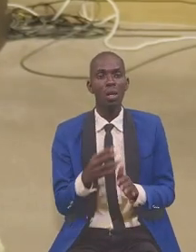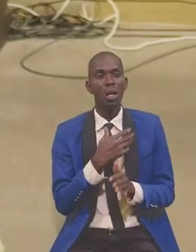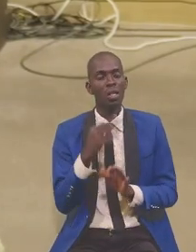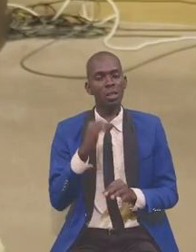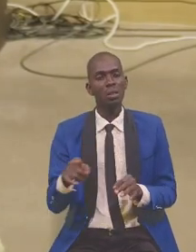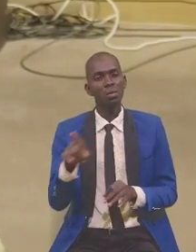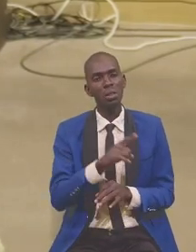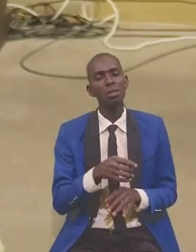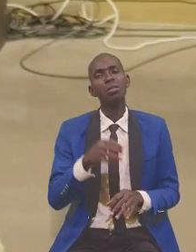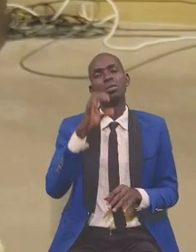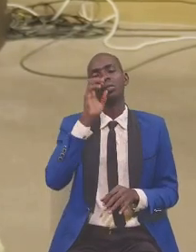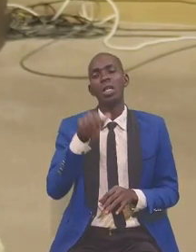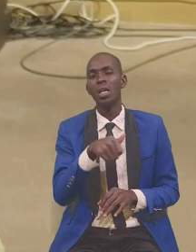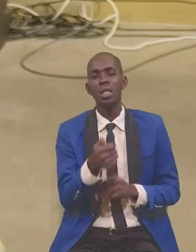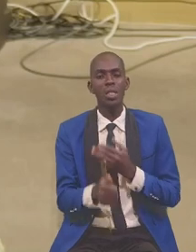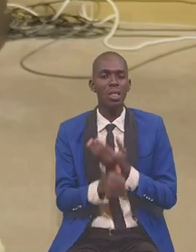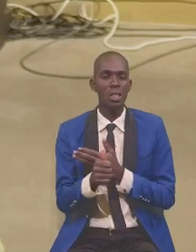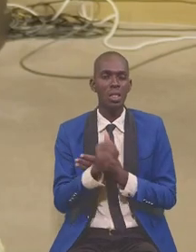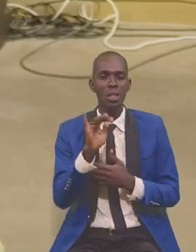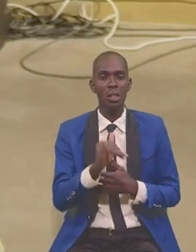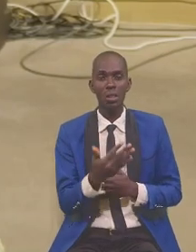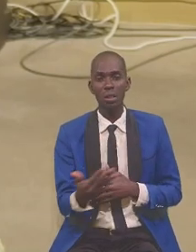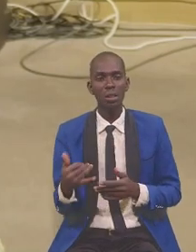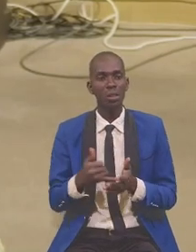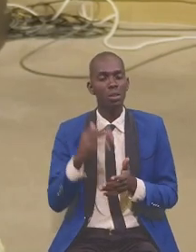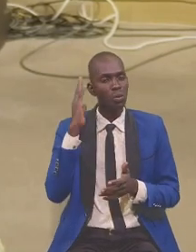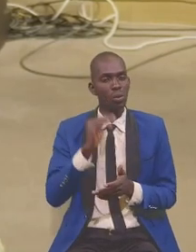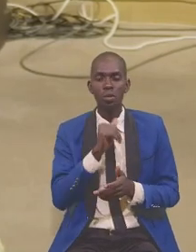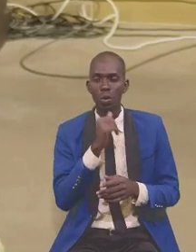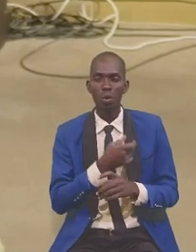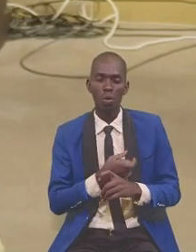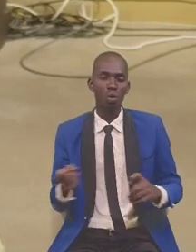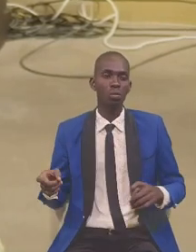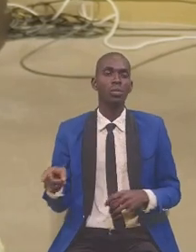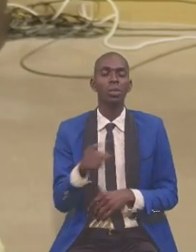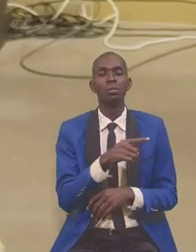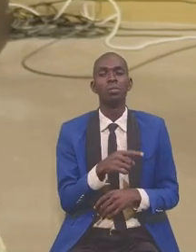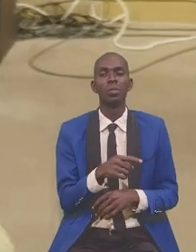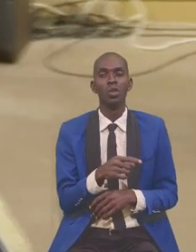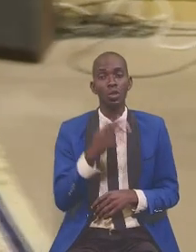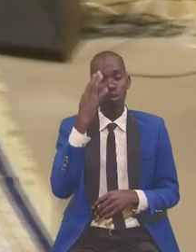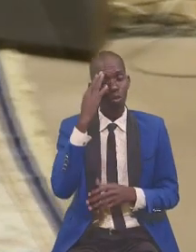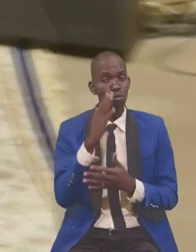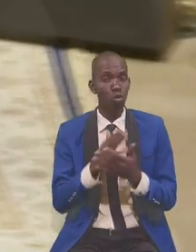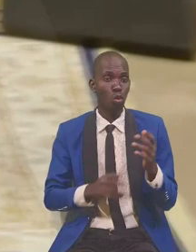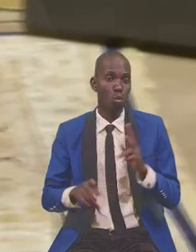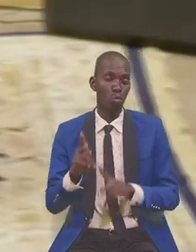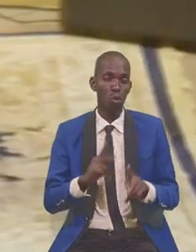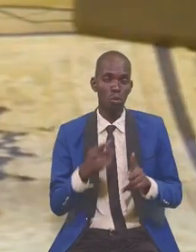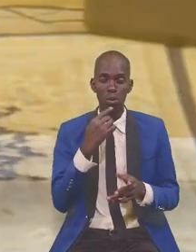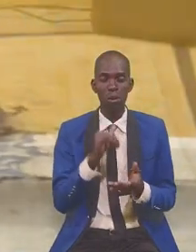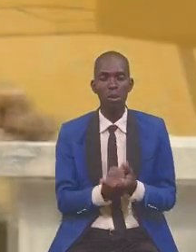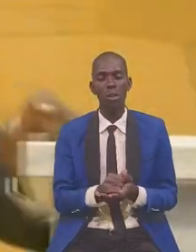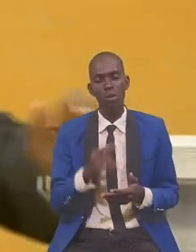any deadly thing, it shall not hurt them. You know, some people say, you know